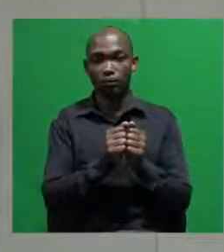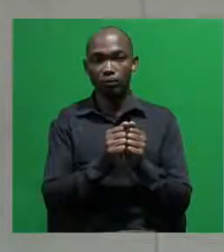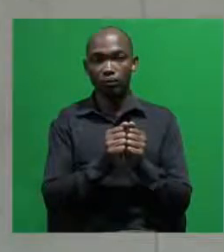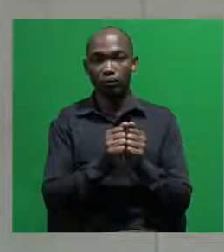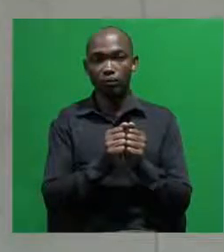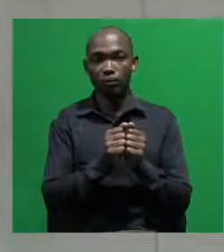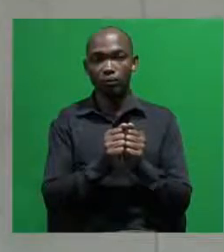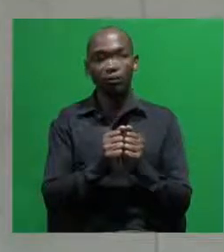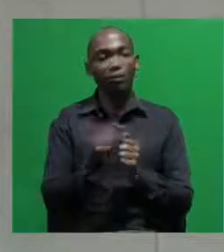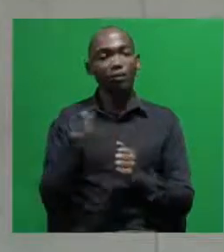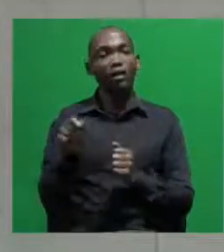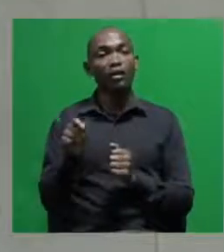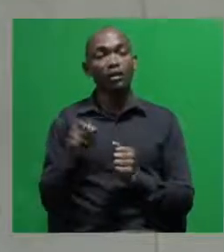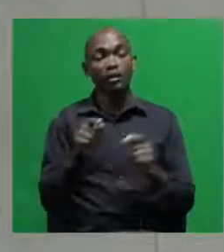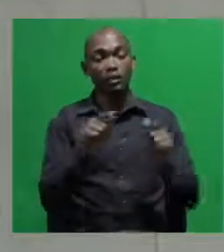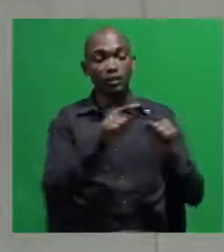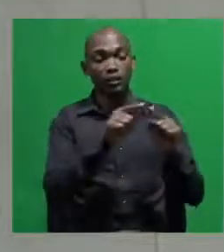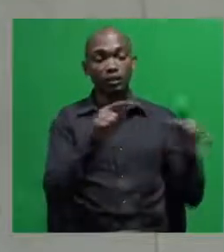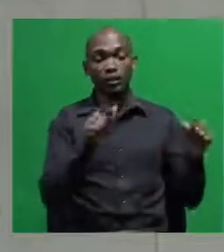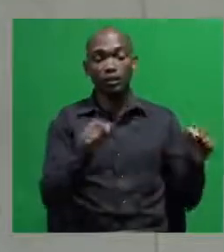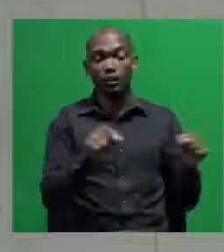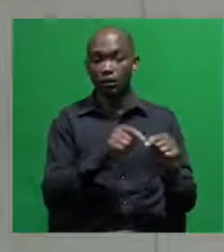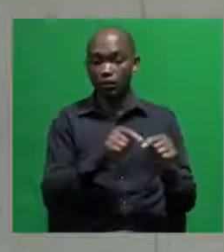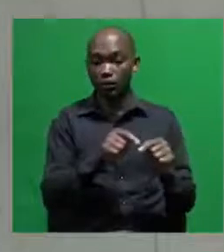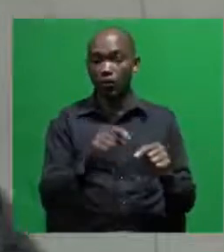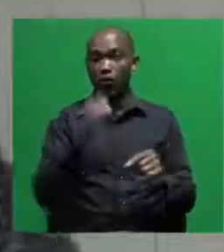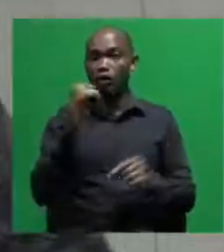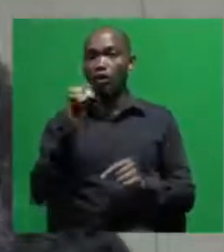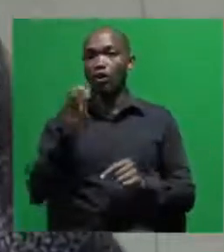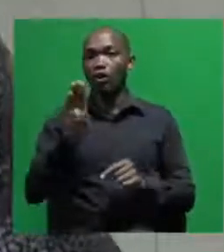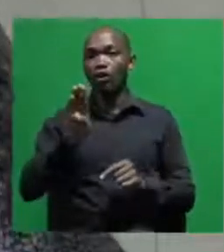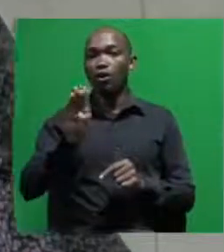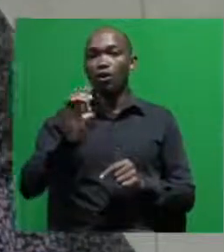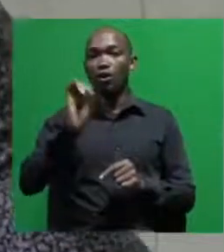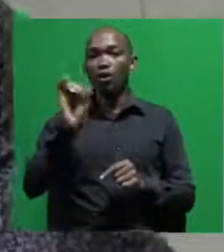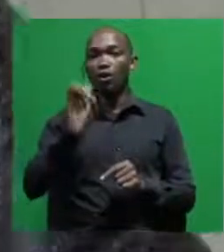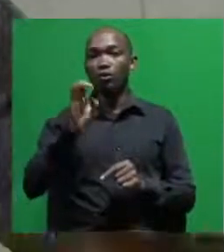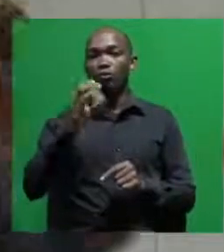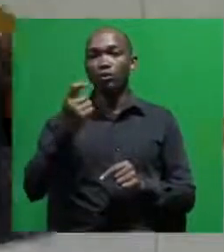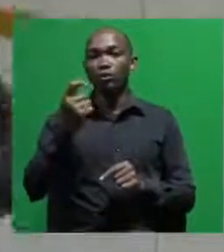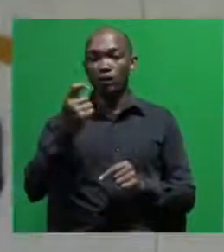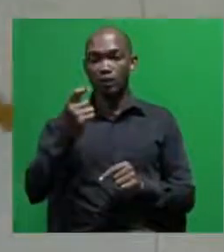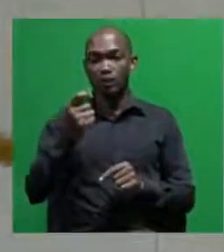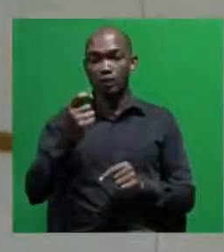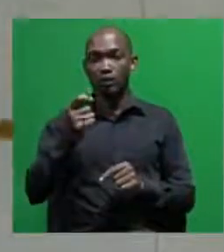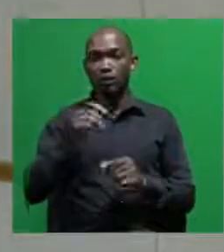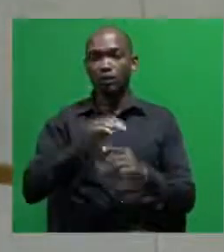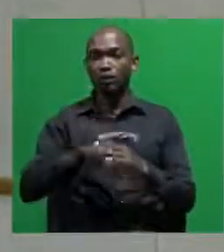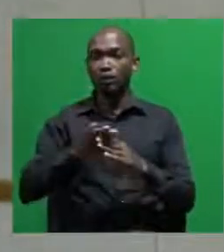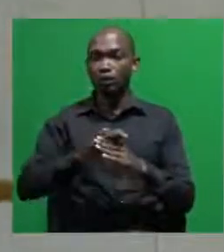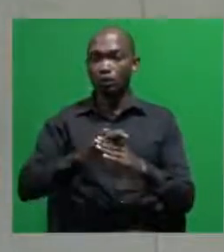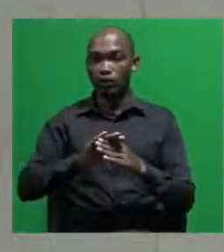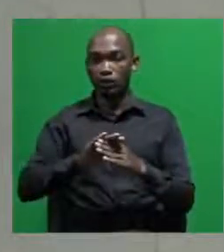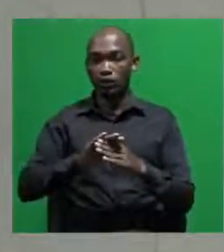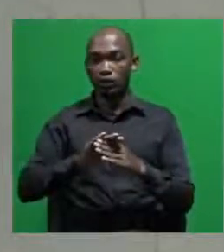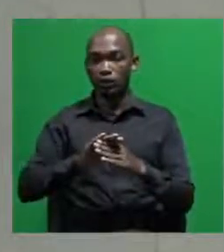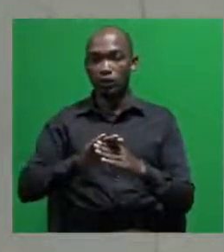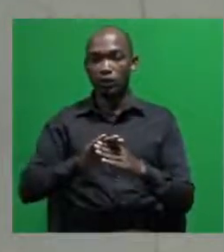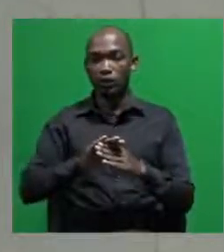This is the rectangular object. So we are going to use the meter rule.